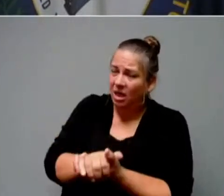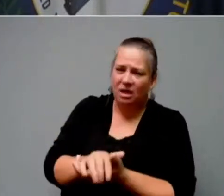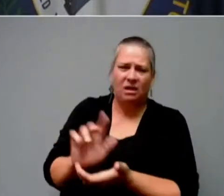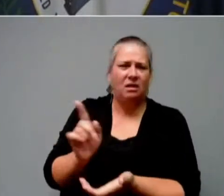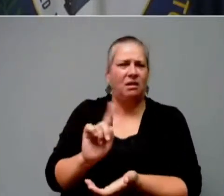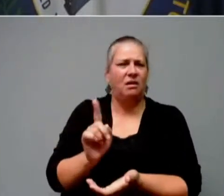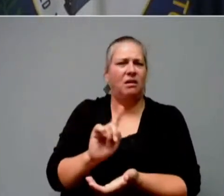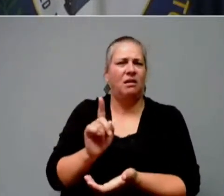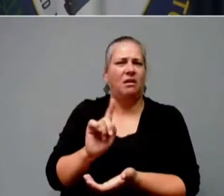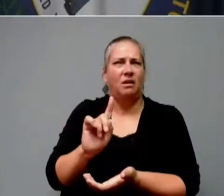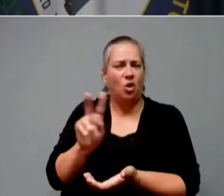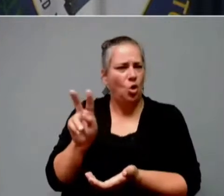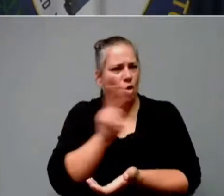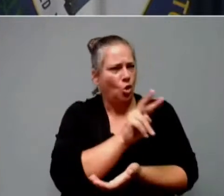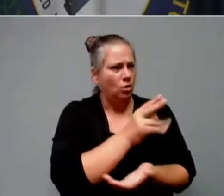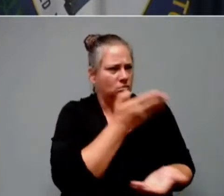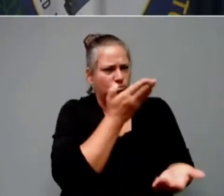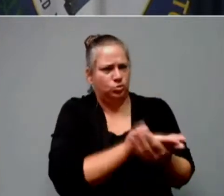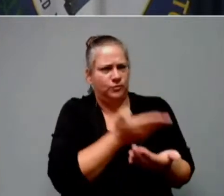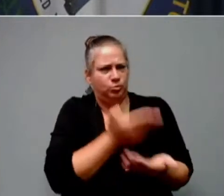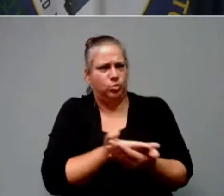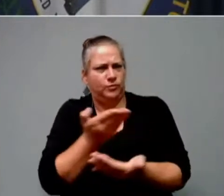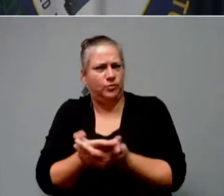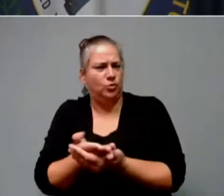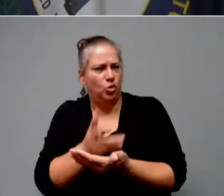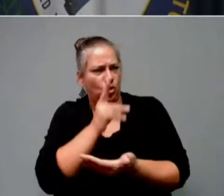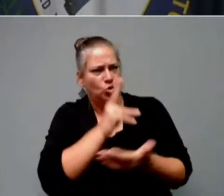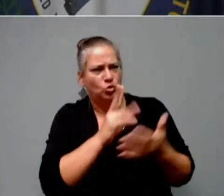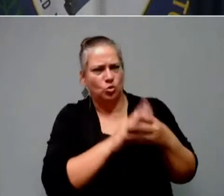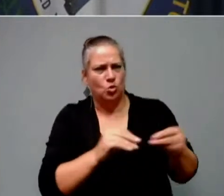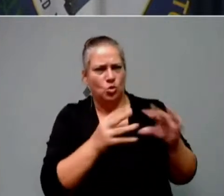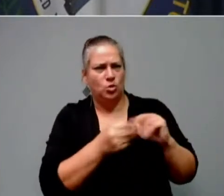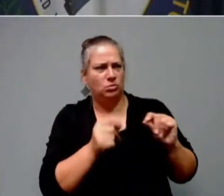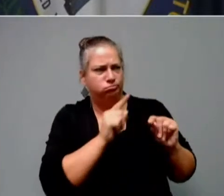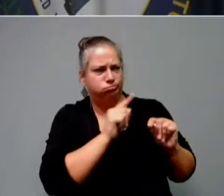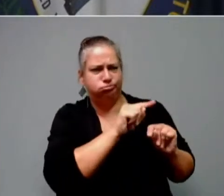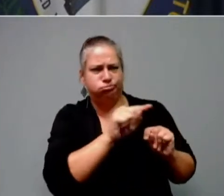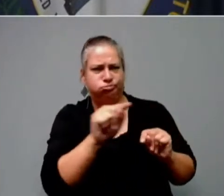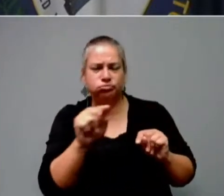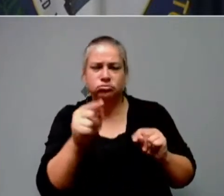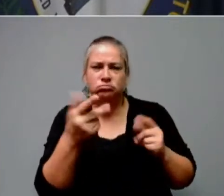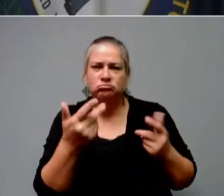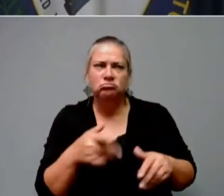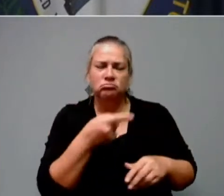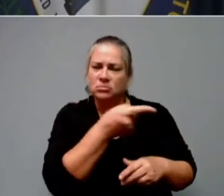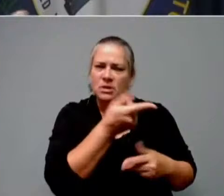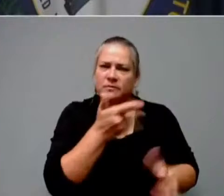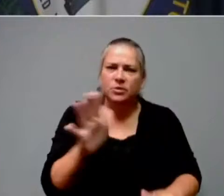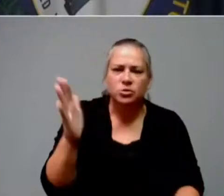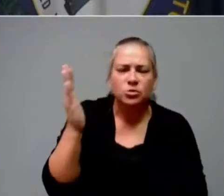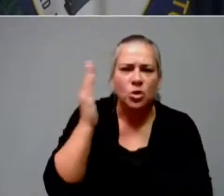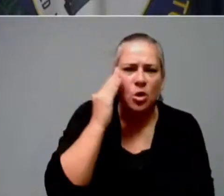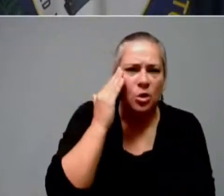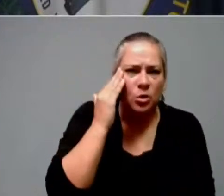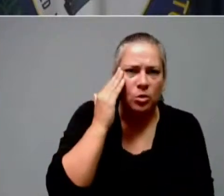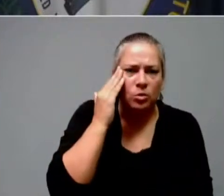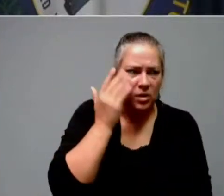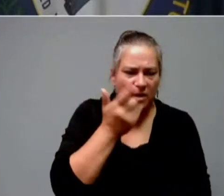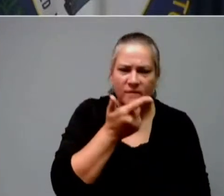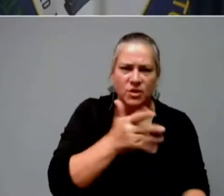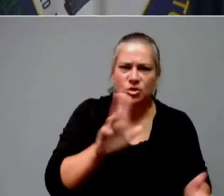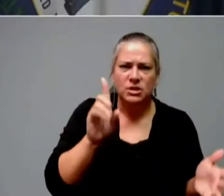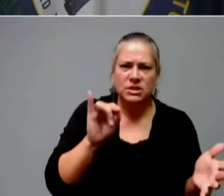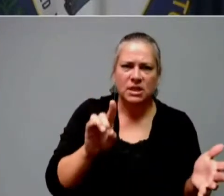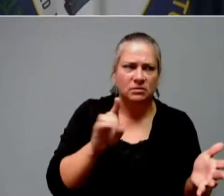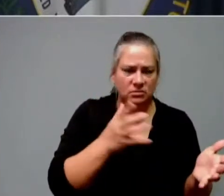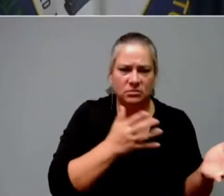learn more, science continues to iteratively improve what we understand and know. So we share with you when our understanding evolves. That's